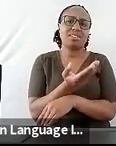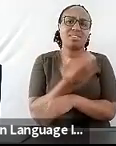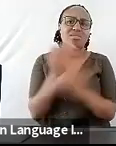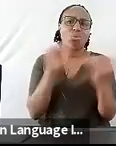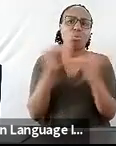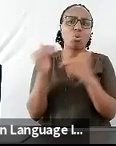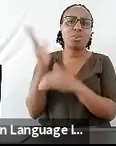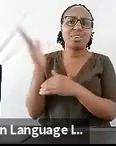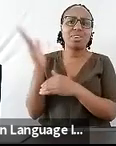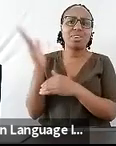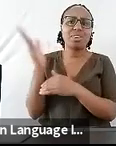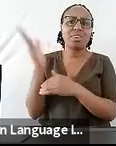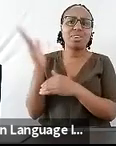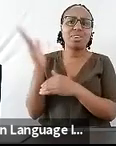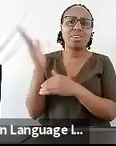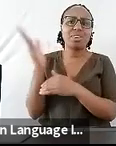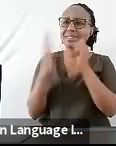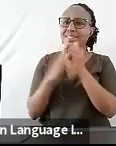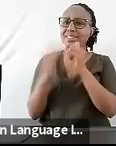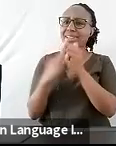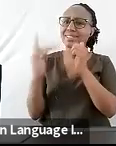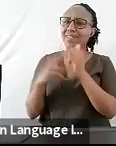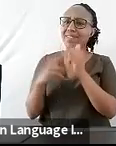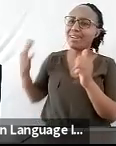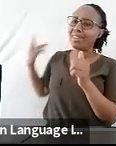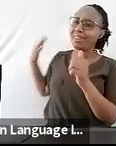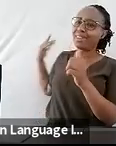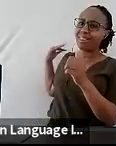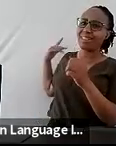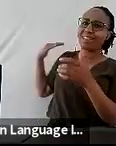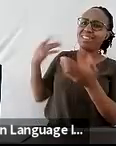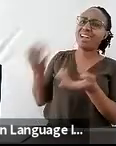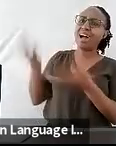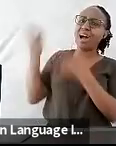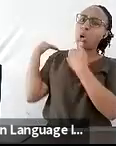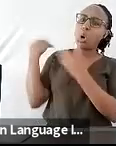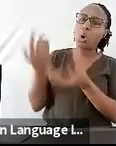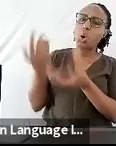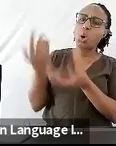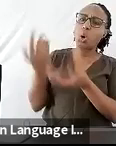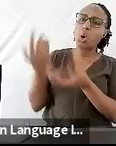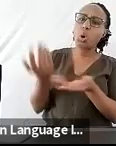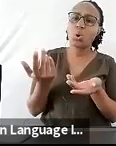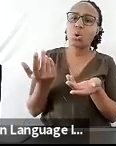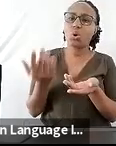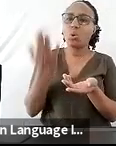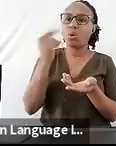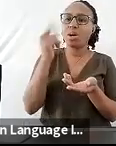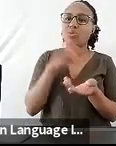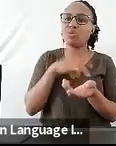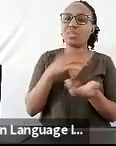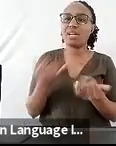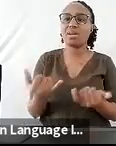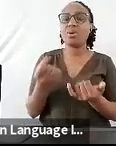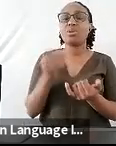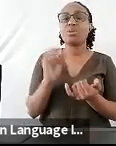1987. It's been a couple of years, you know? Yeah. And so, yeah, I would say for sure, the images that I have in